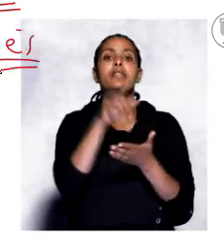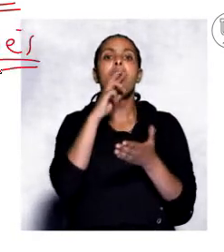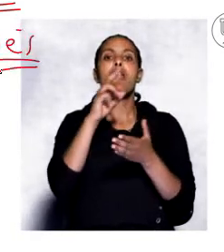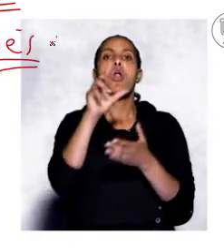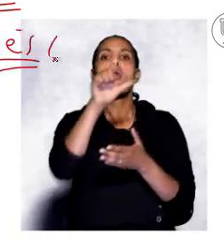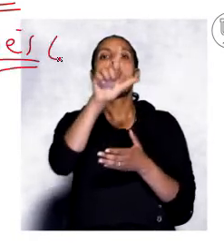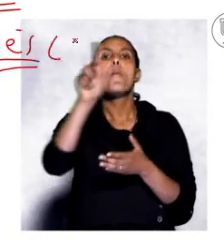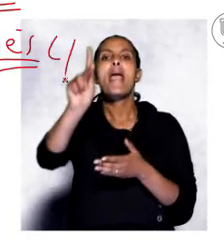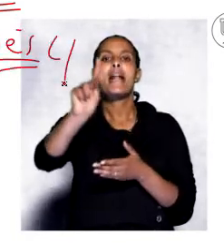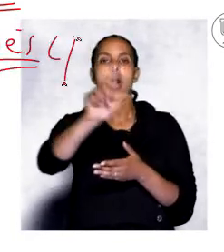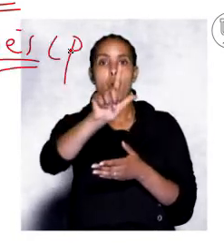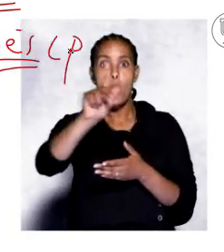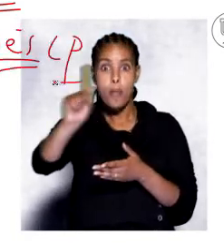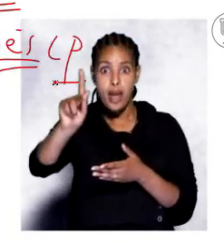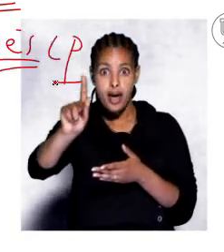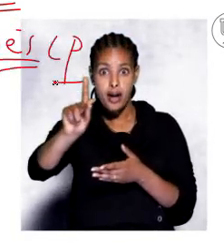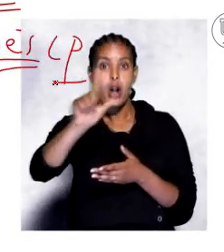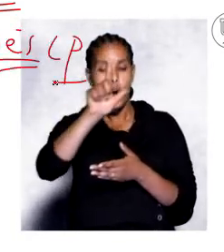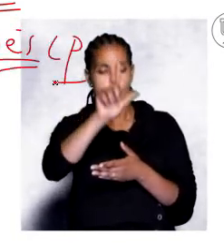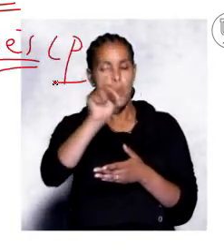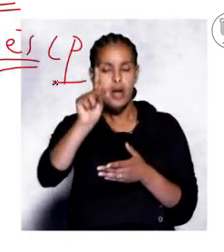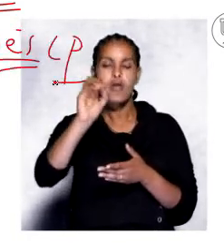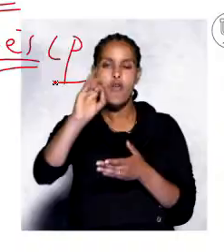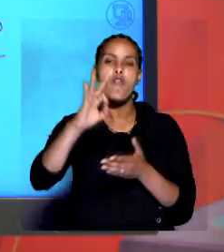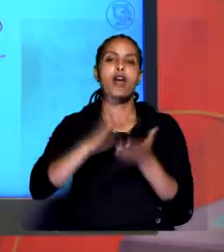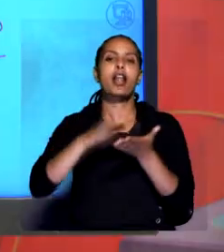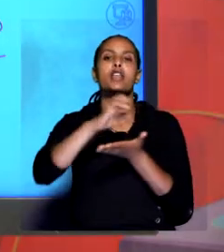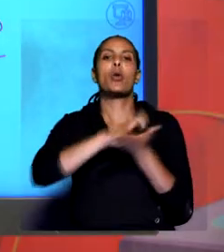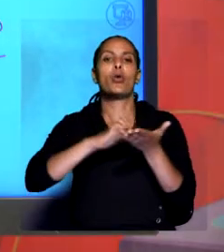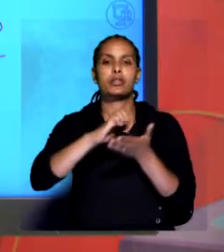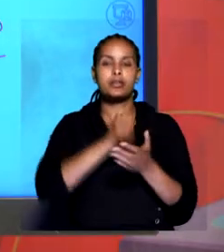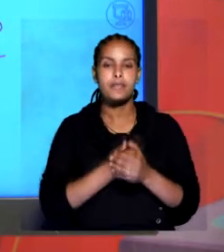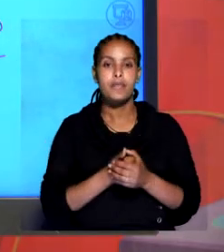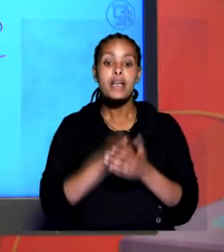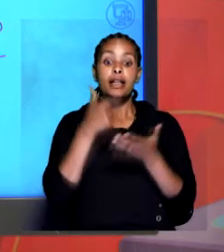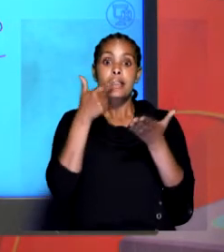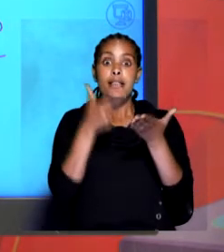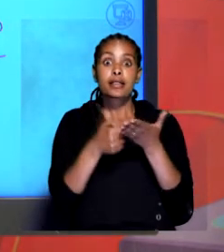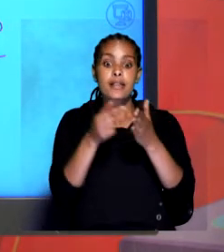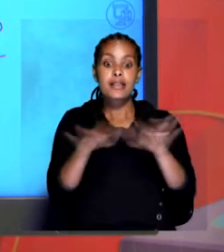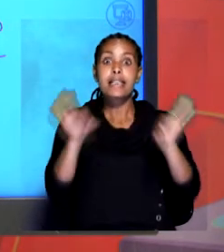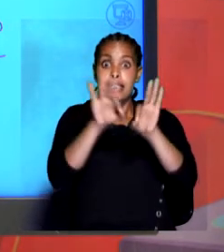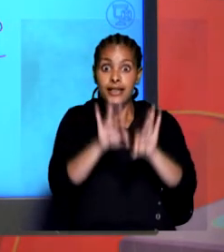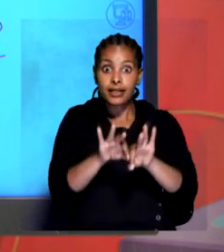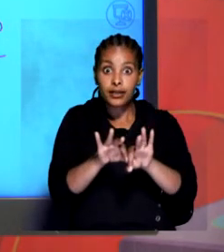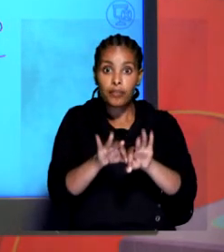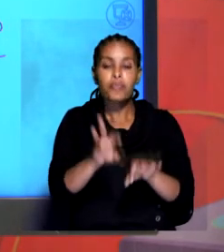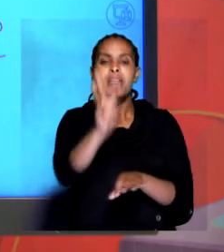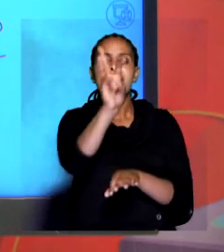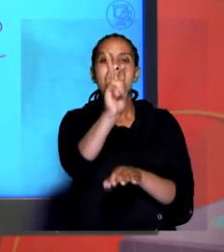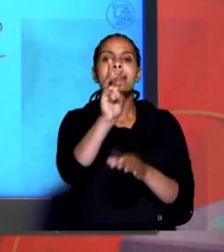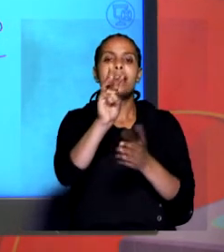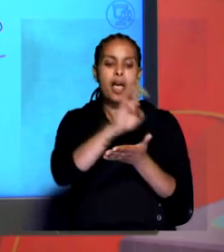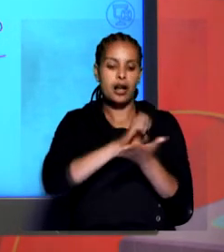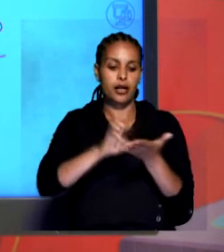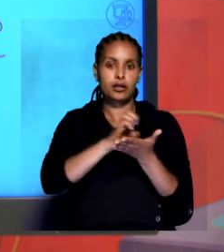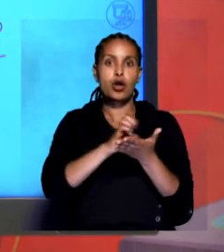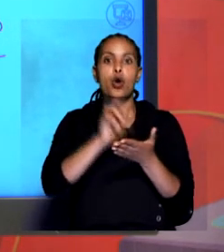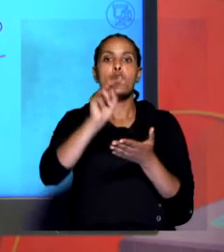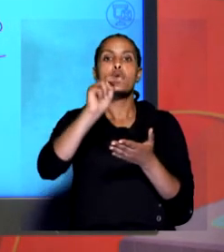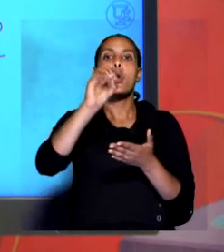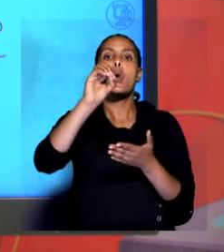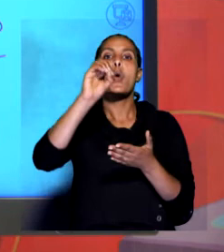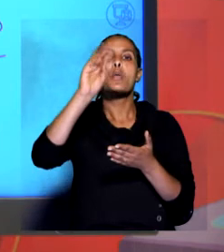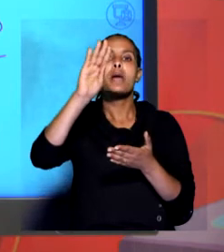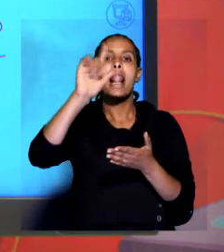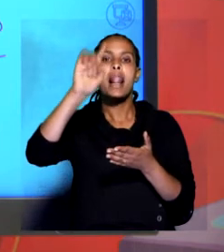lone pair of electrons. Lone pair. This needs 6 electrons to have a noble gas